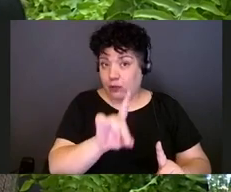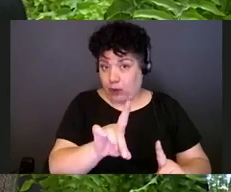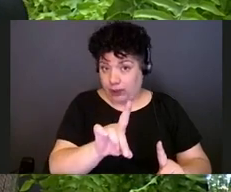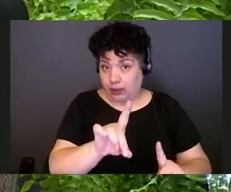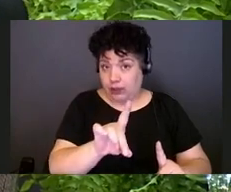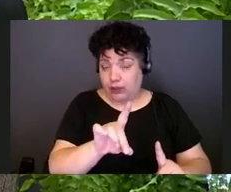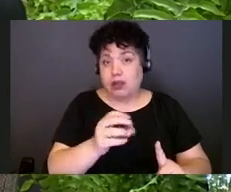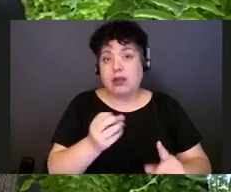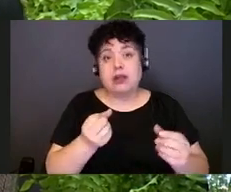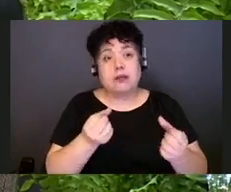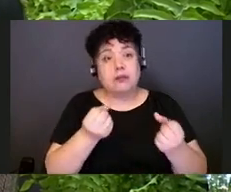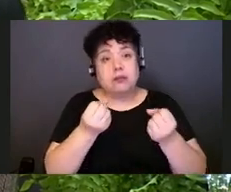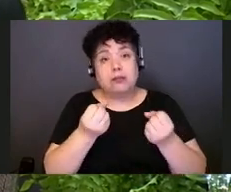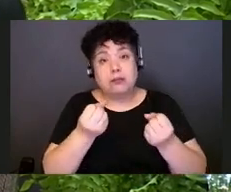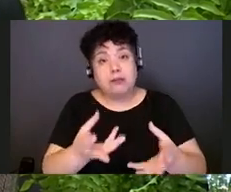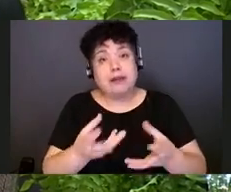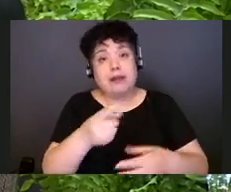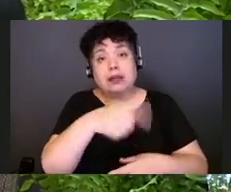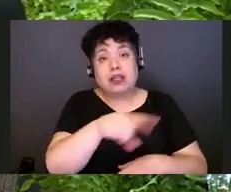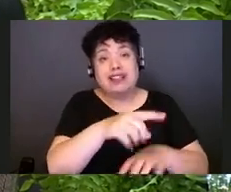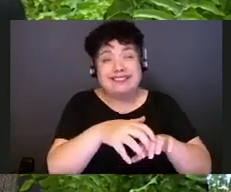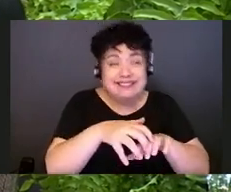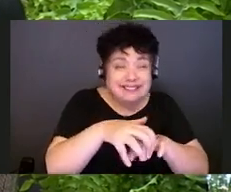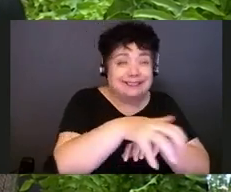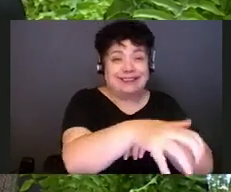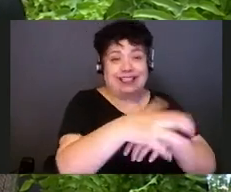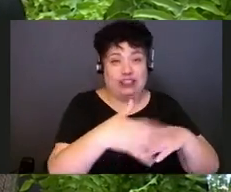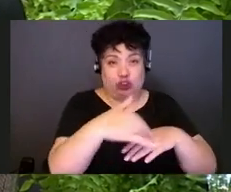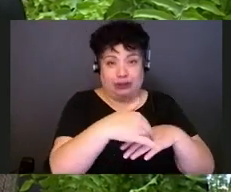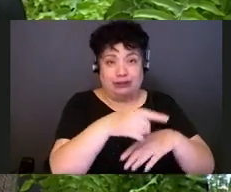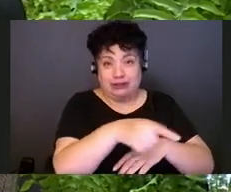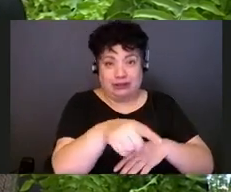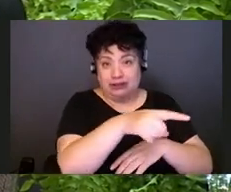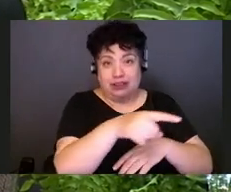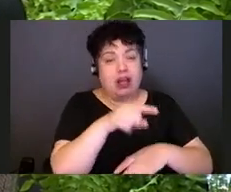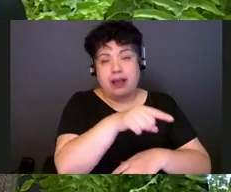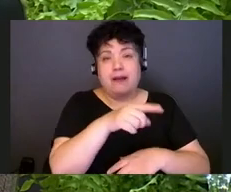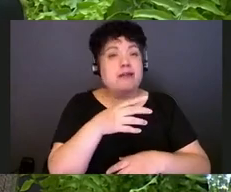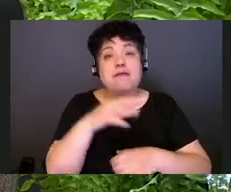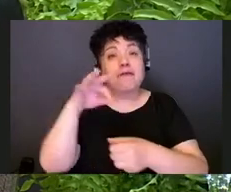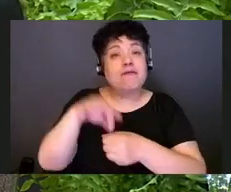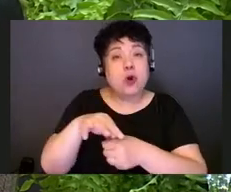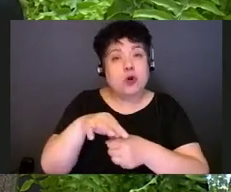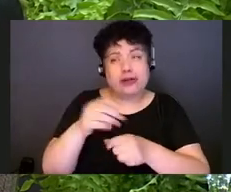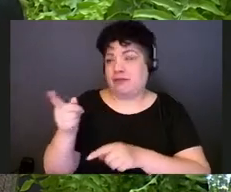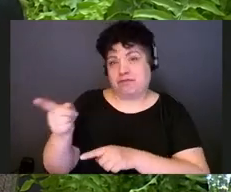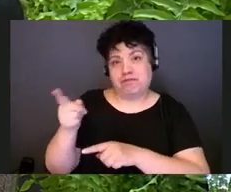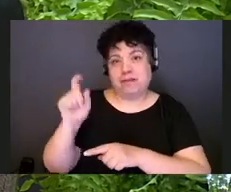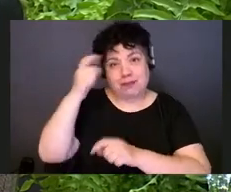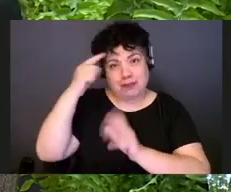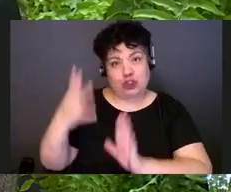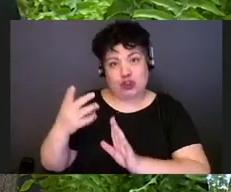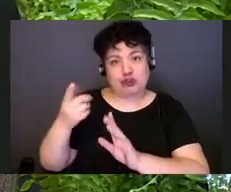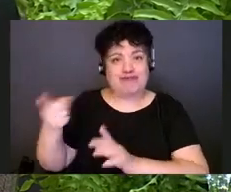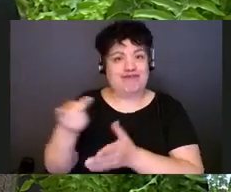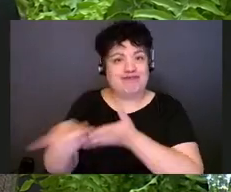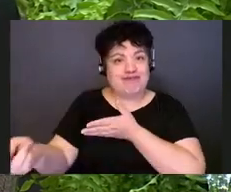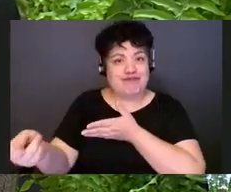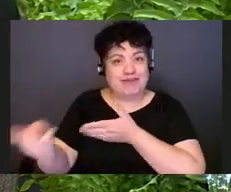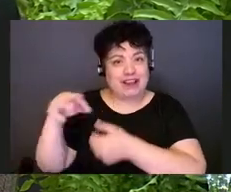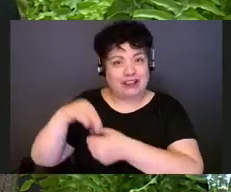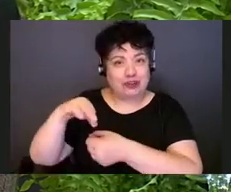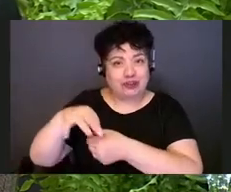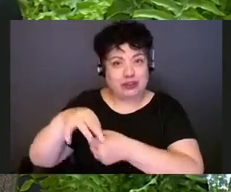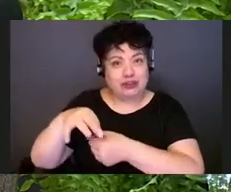our people outvoted some ministers that they could not stand. So as a result, MacDonald thought that this